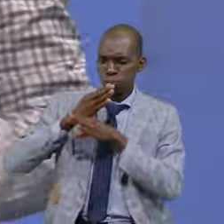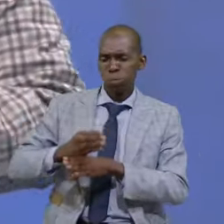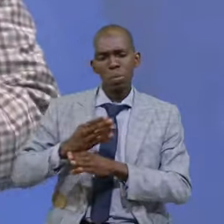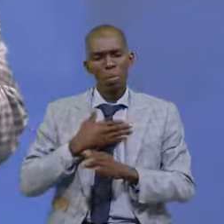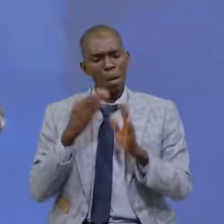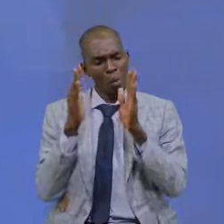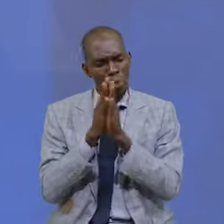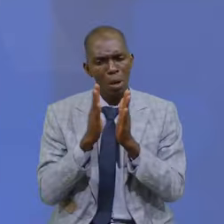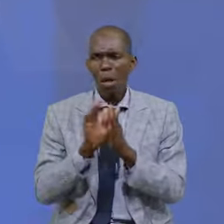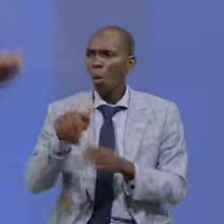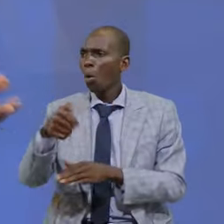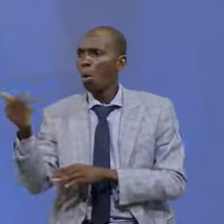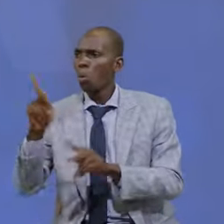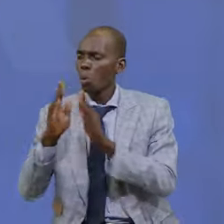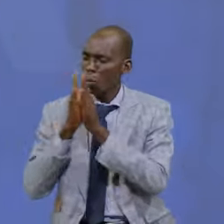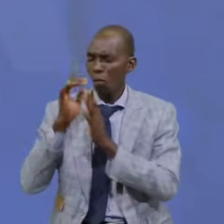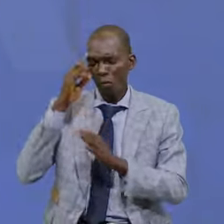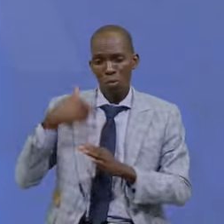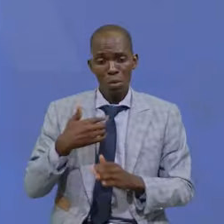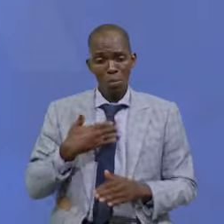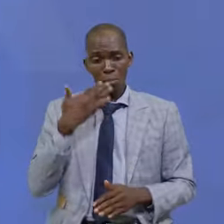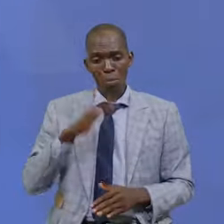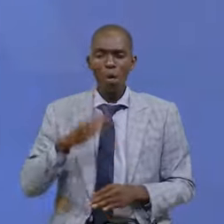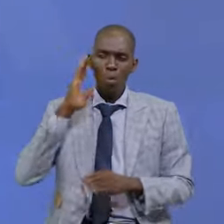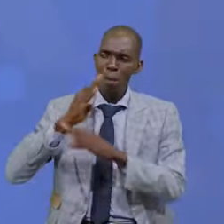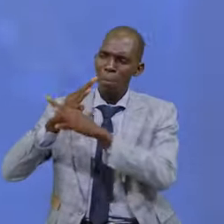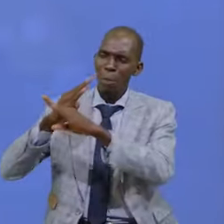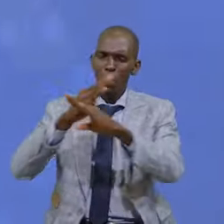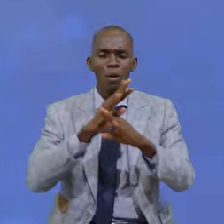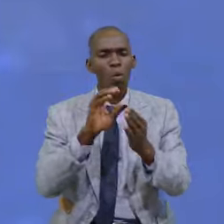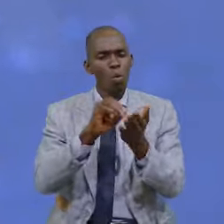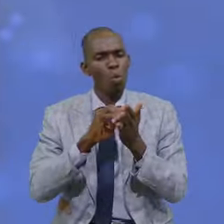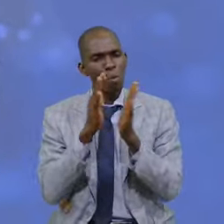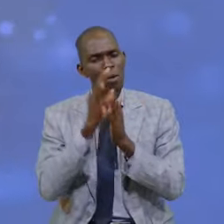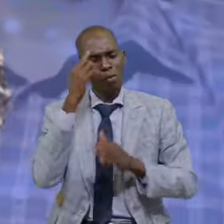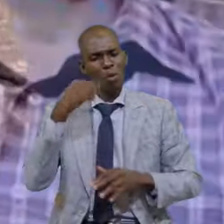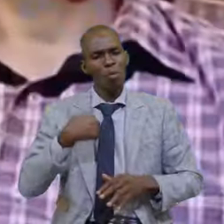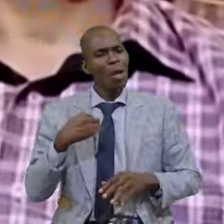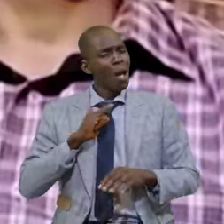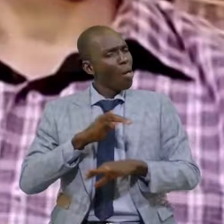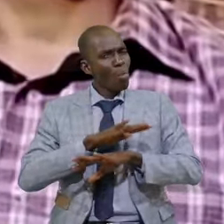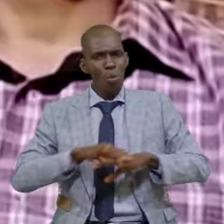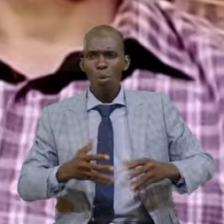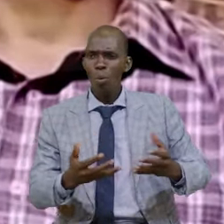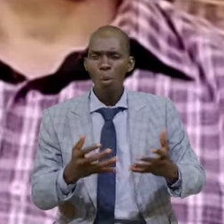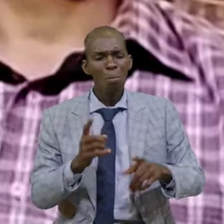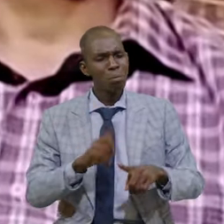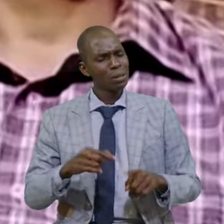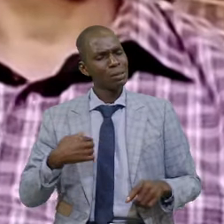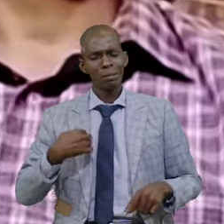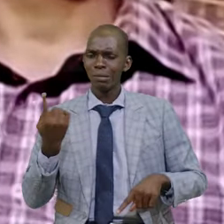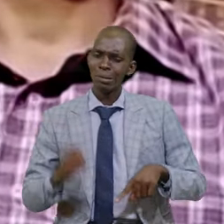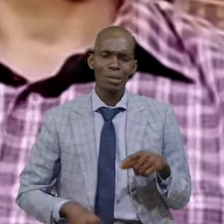praying for me, and yet I don't want to, yet I do them. Look at verse 16. In